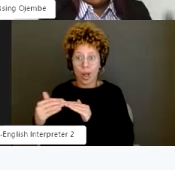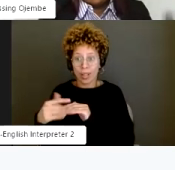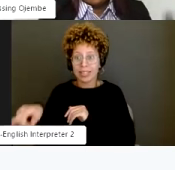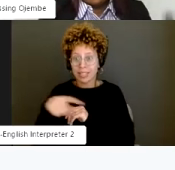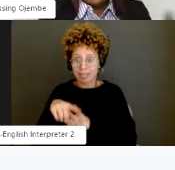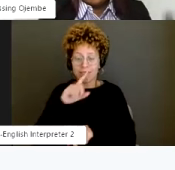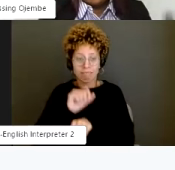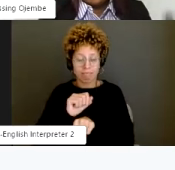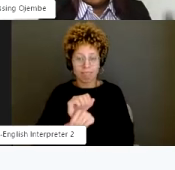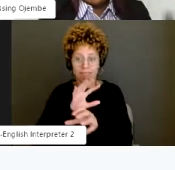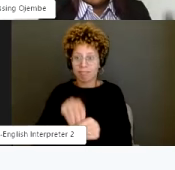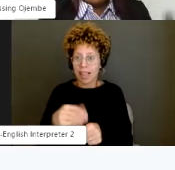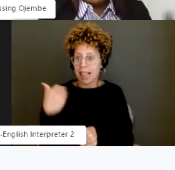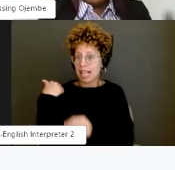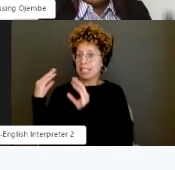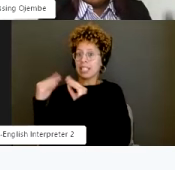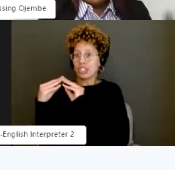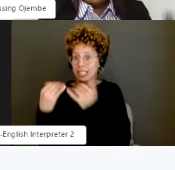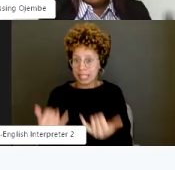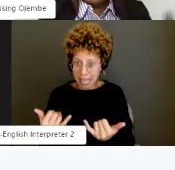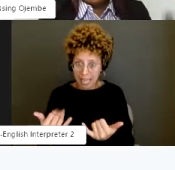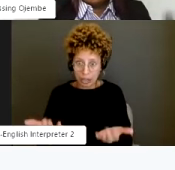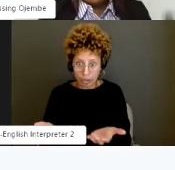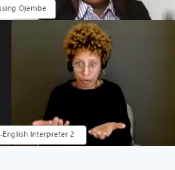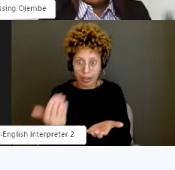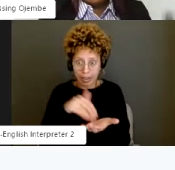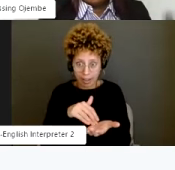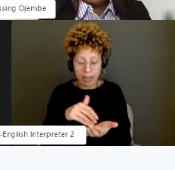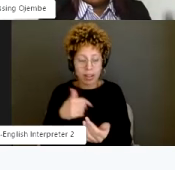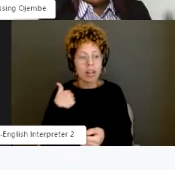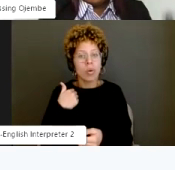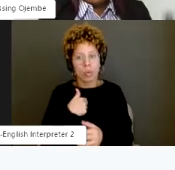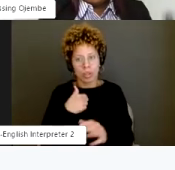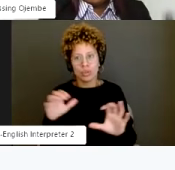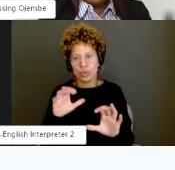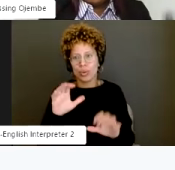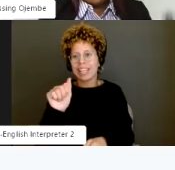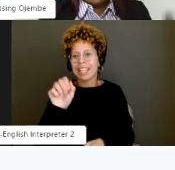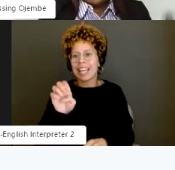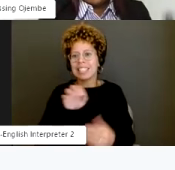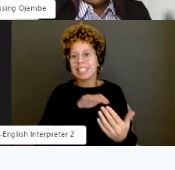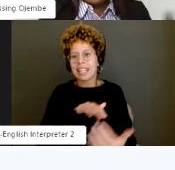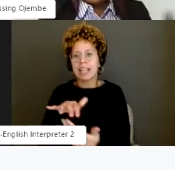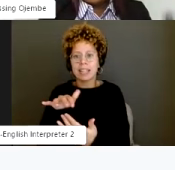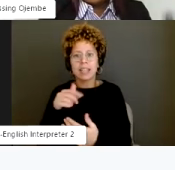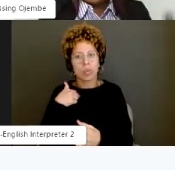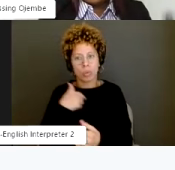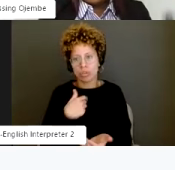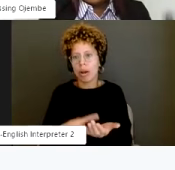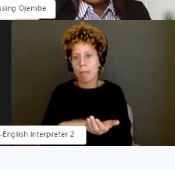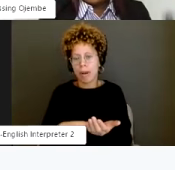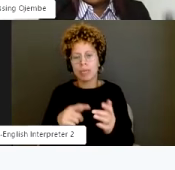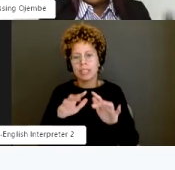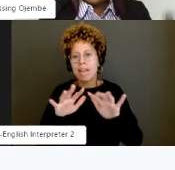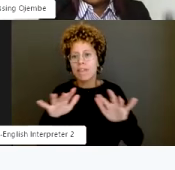today. We did talk about, we do case studies and we talk about different diversity issues when it comes up when we do